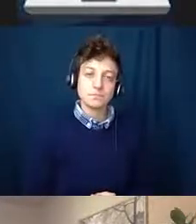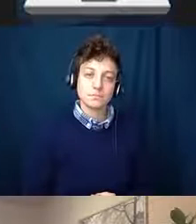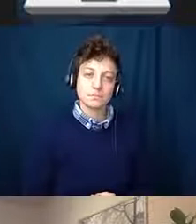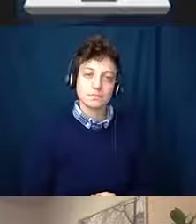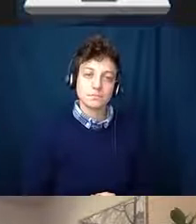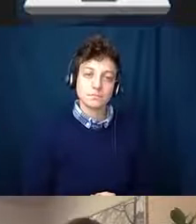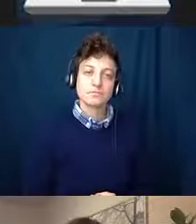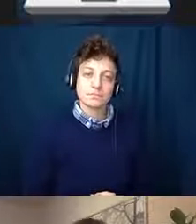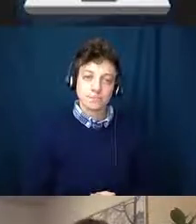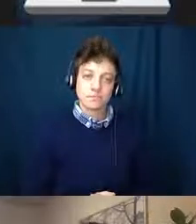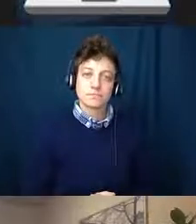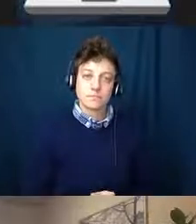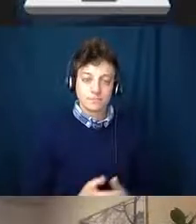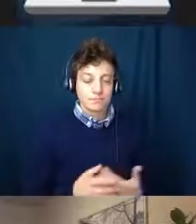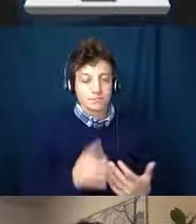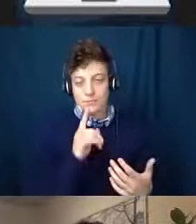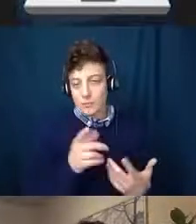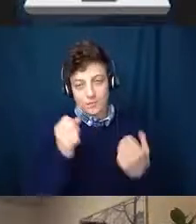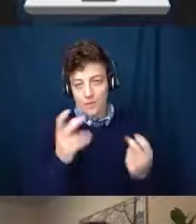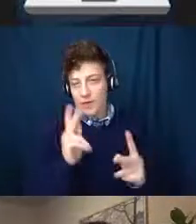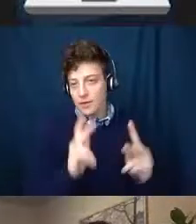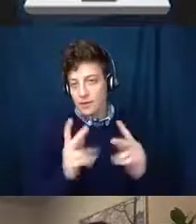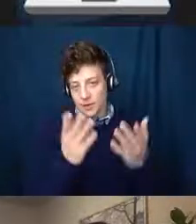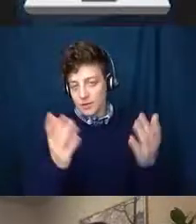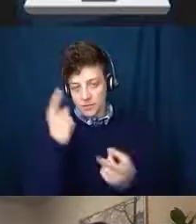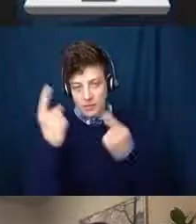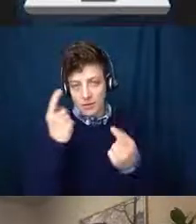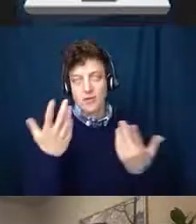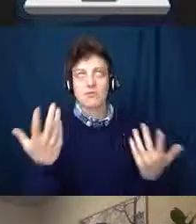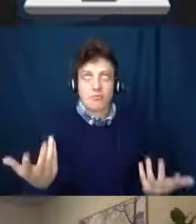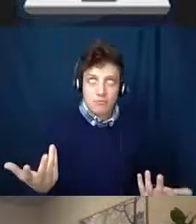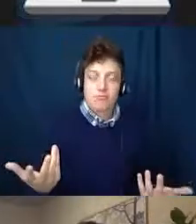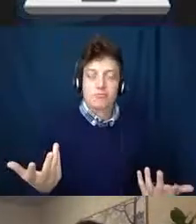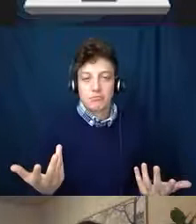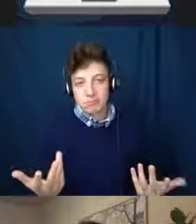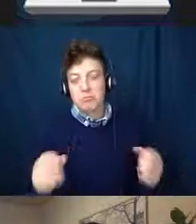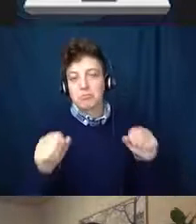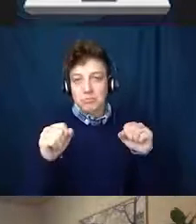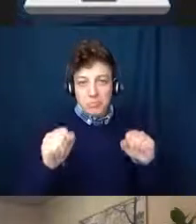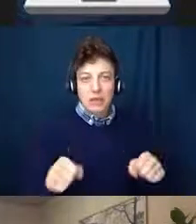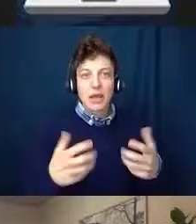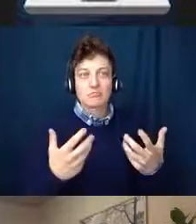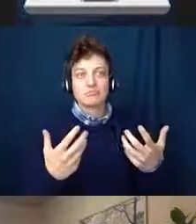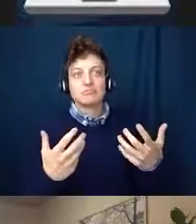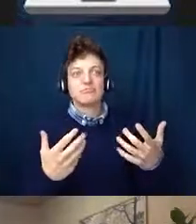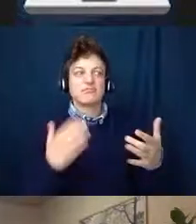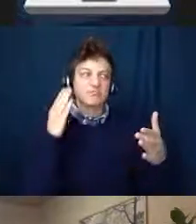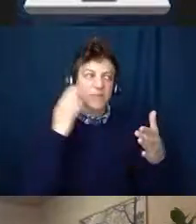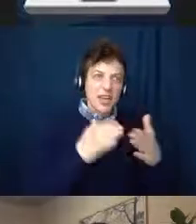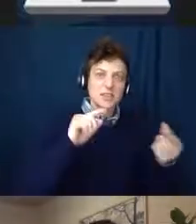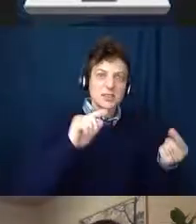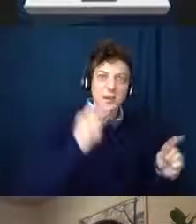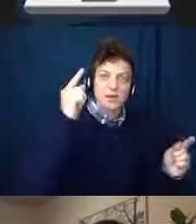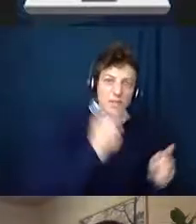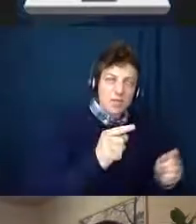And so I'm sure as many of you may be thinking, there are arguments, against harm reduction, and